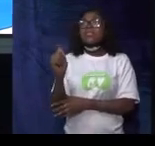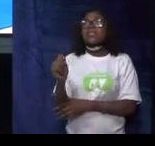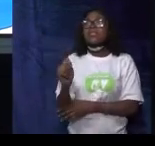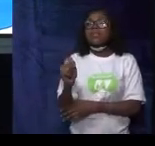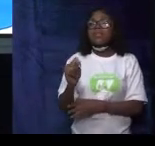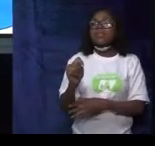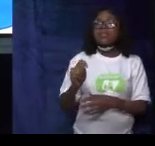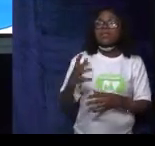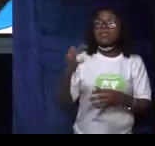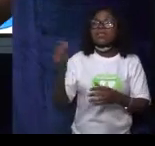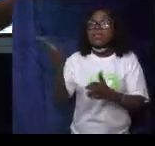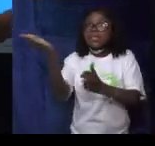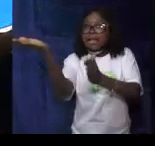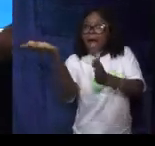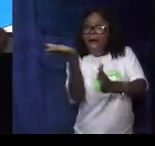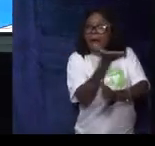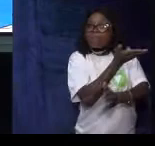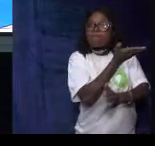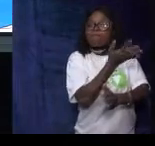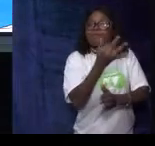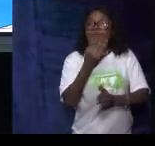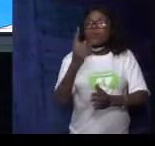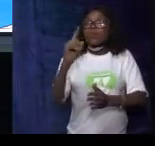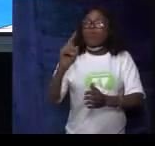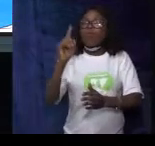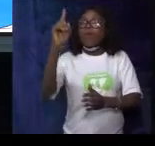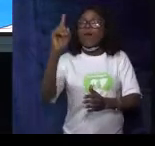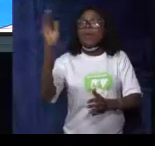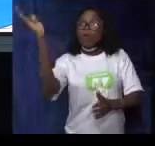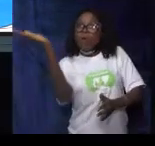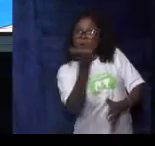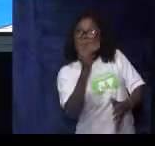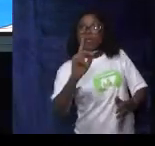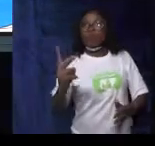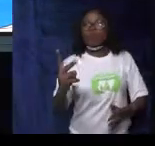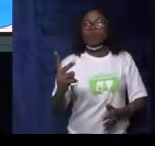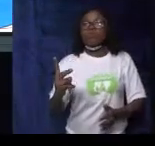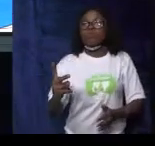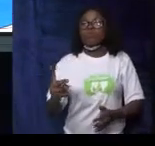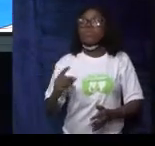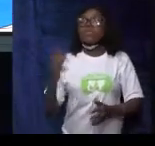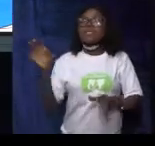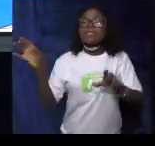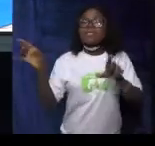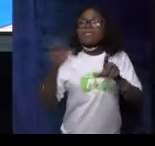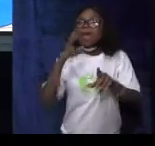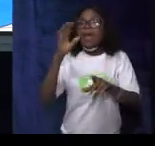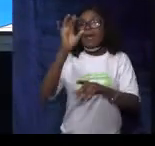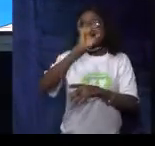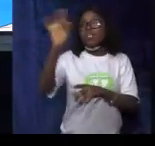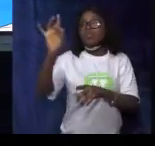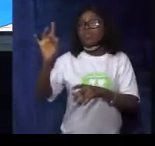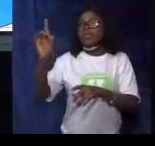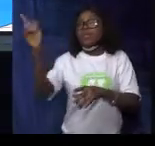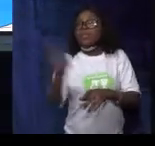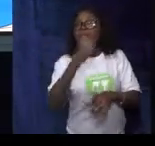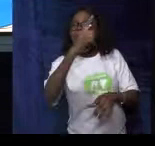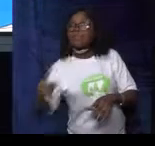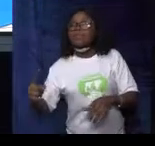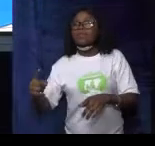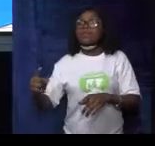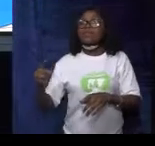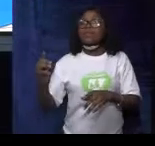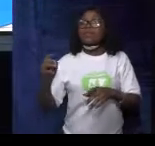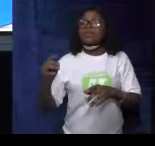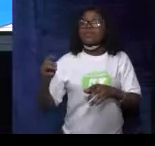the fraction for Nokia, of course, is half, 1/2. And now, since there are 800 people,